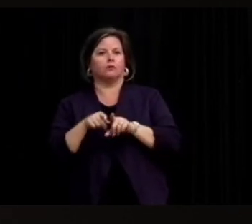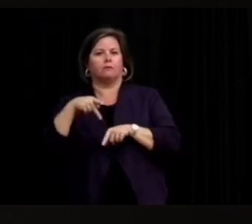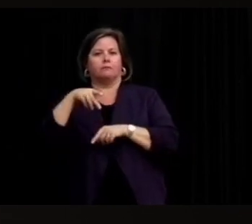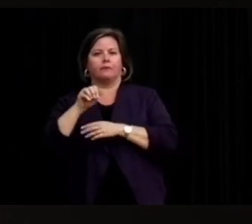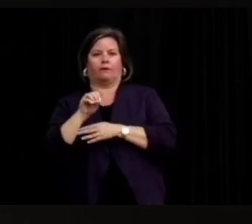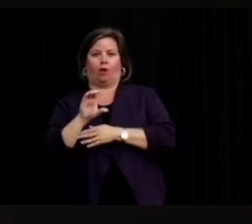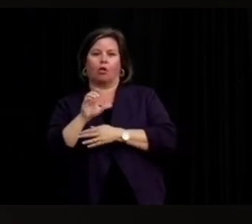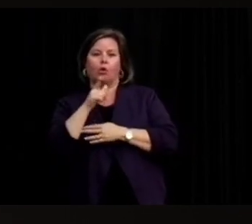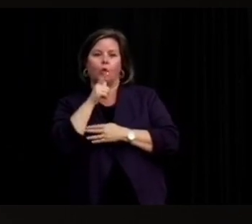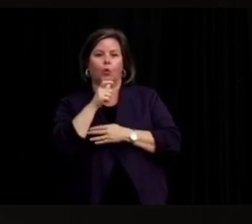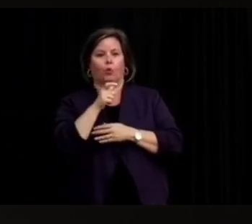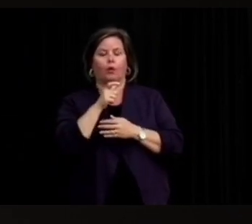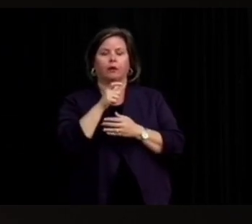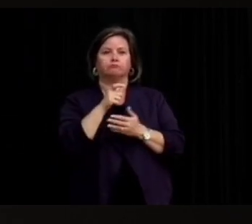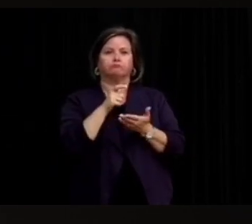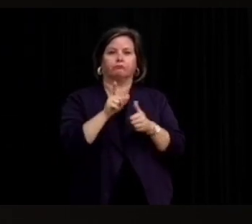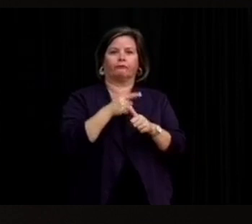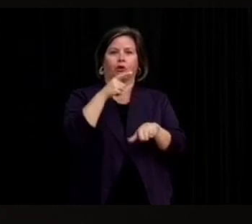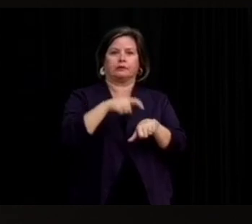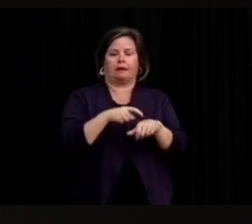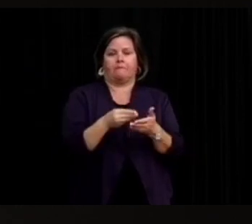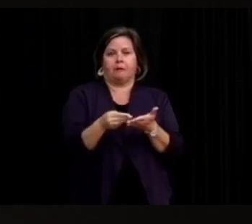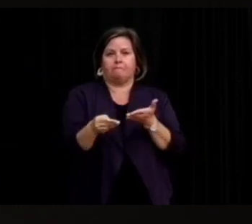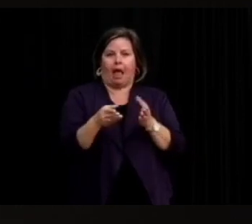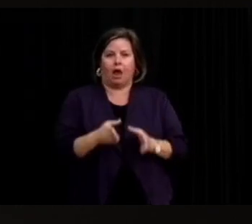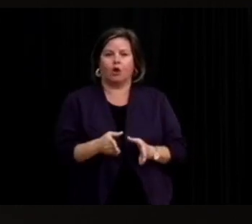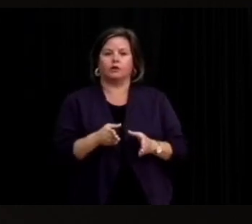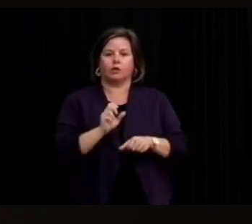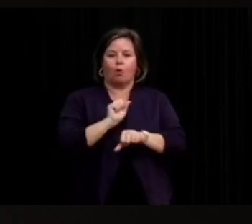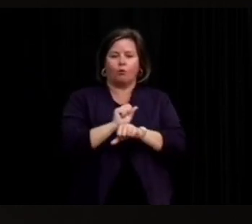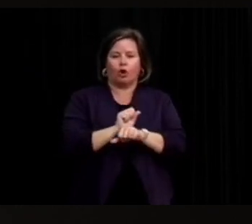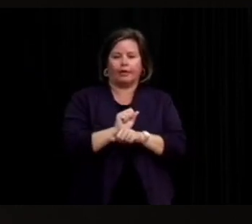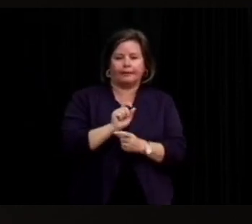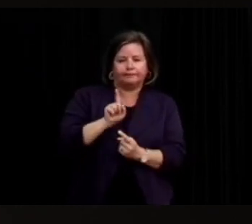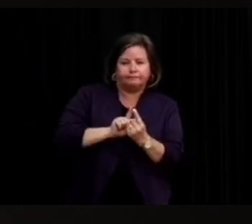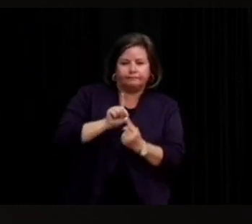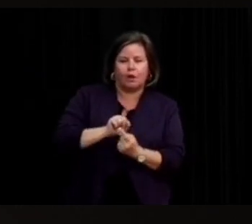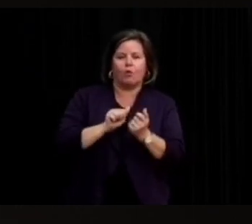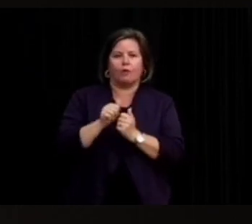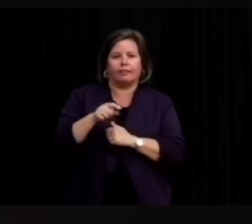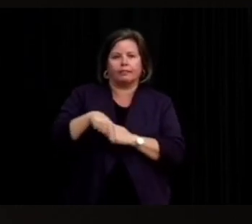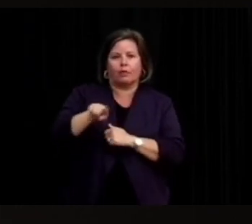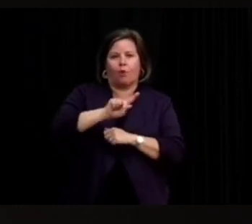with these consumers. So we are,